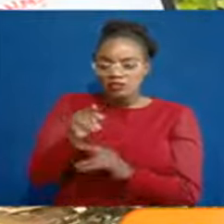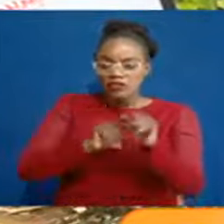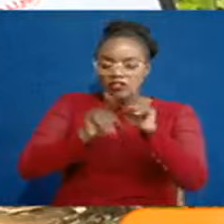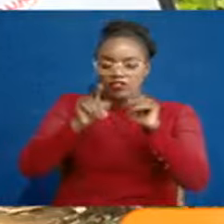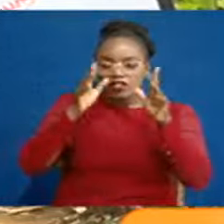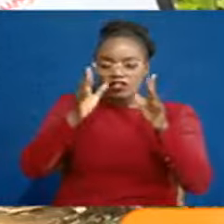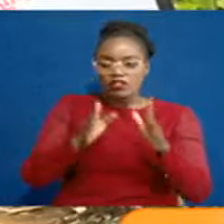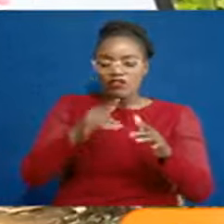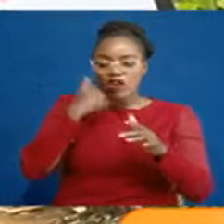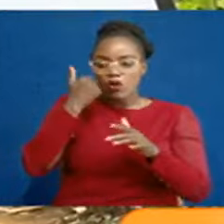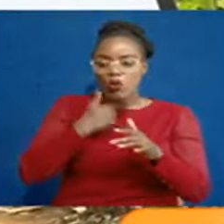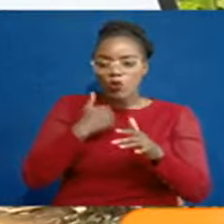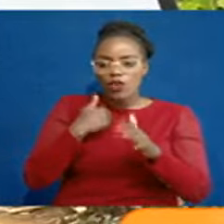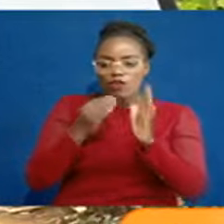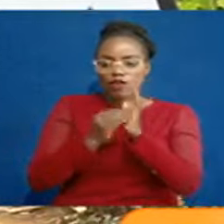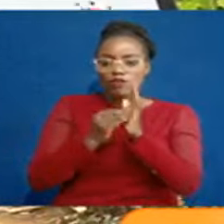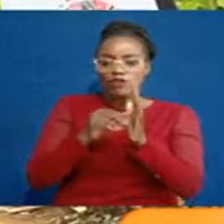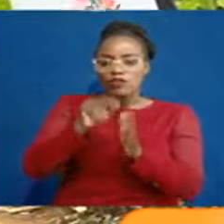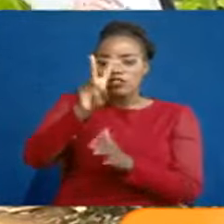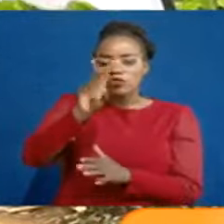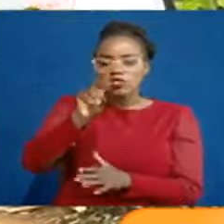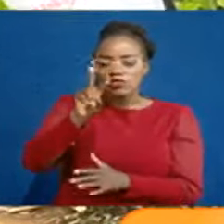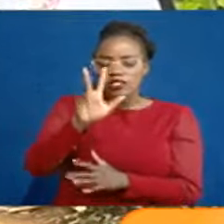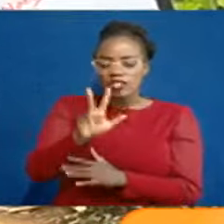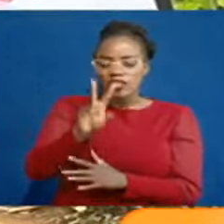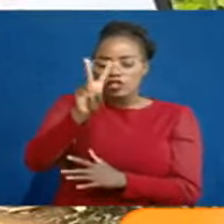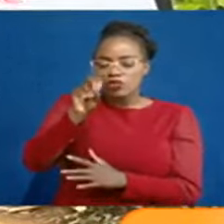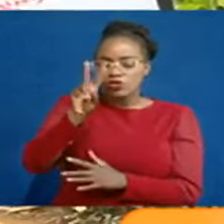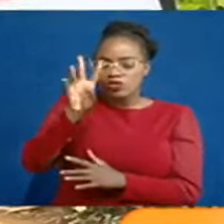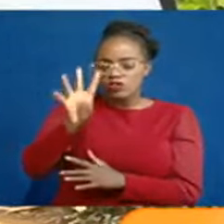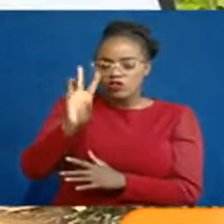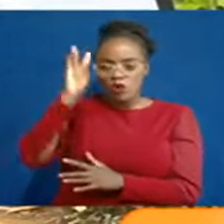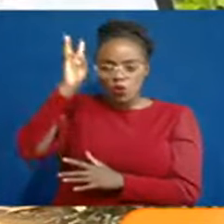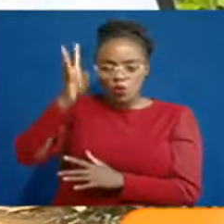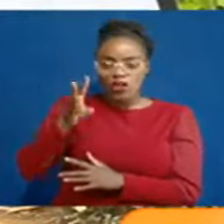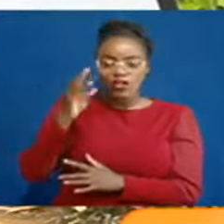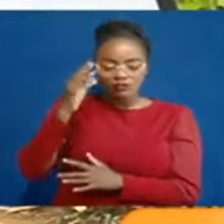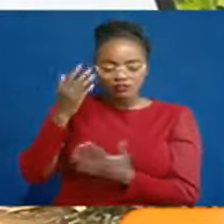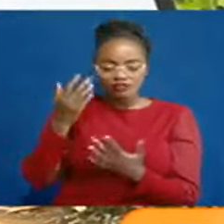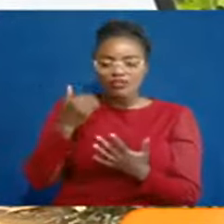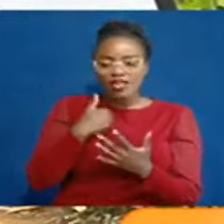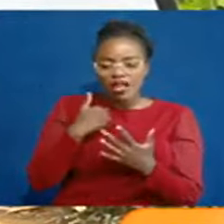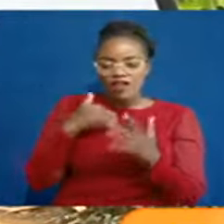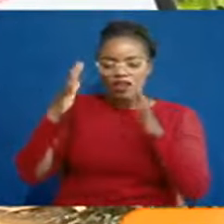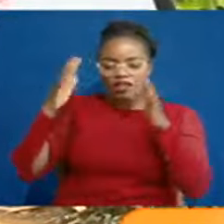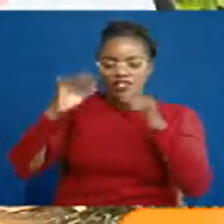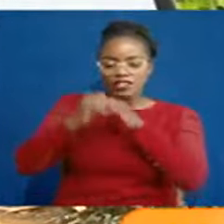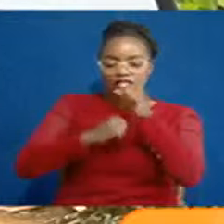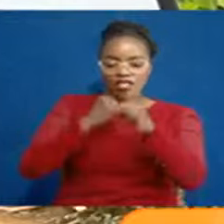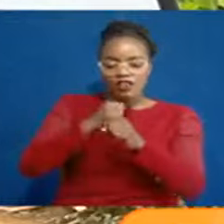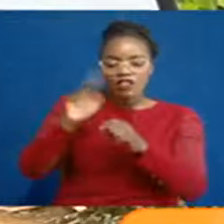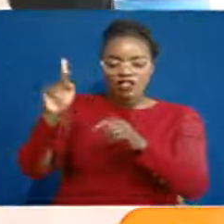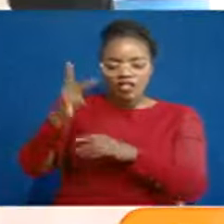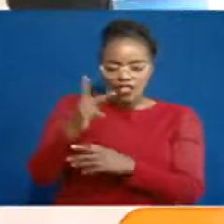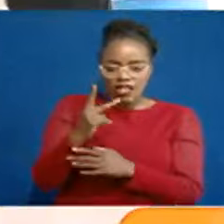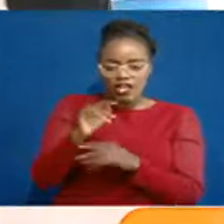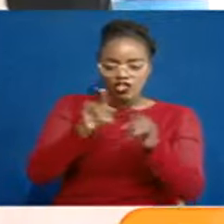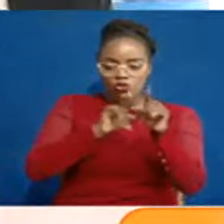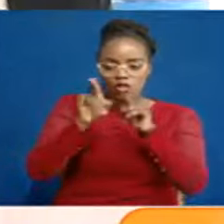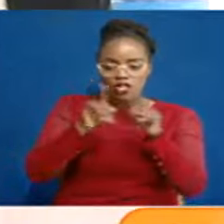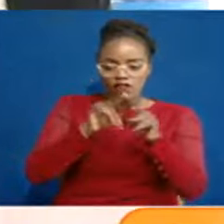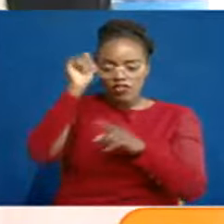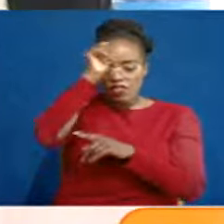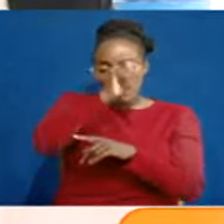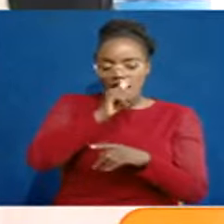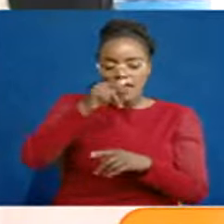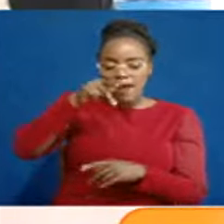travelers that we made in 2023. So 2024 is going definitely to be a great year for the Kenyan tourism industry. The